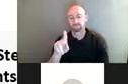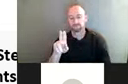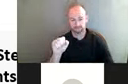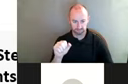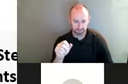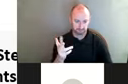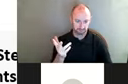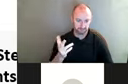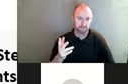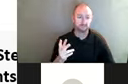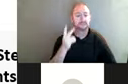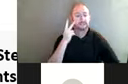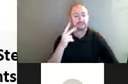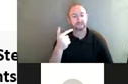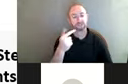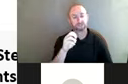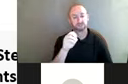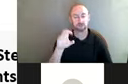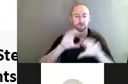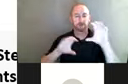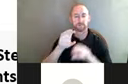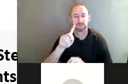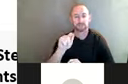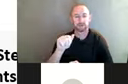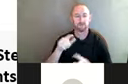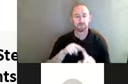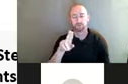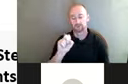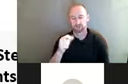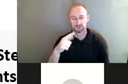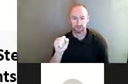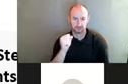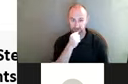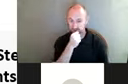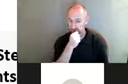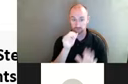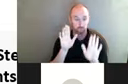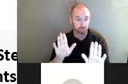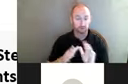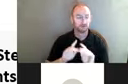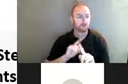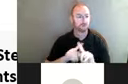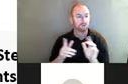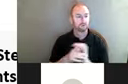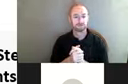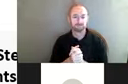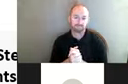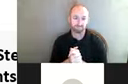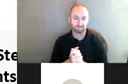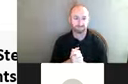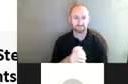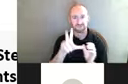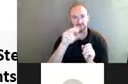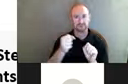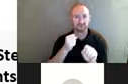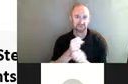this geochemical data set was from the USGS. You know, it's great, but it's, you know, almost 30